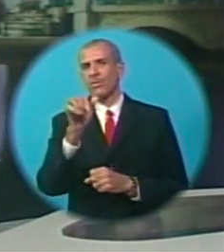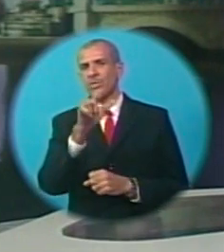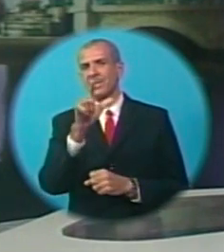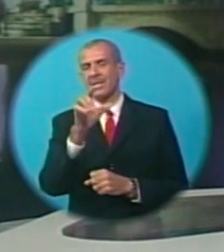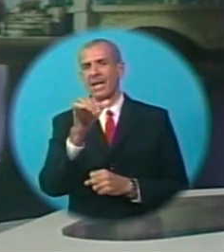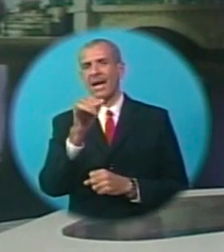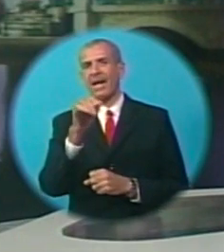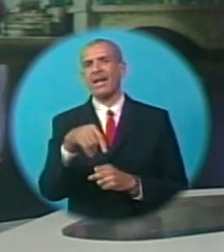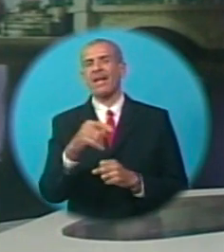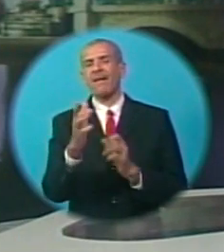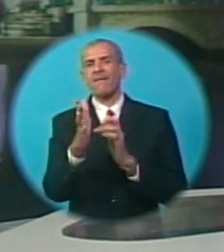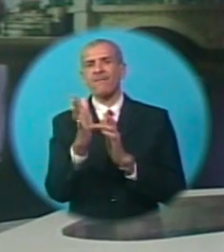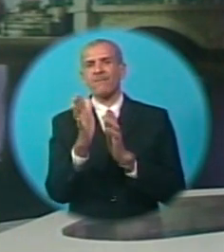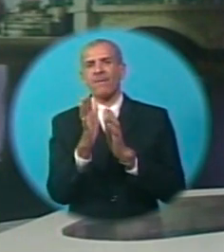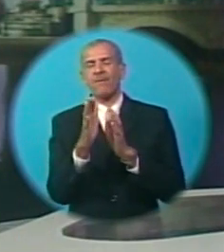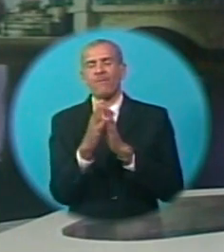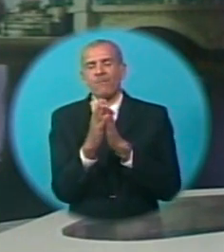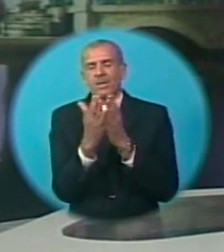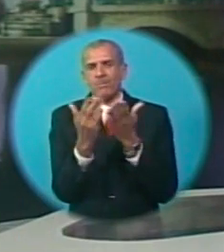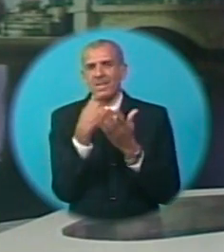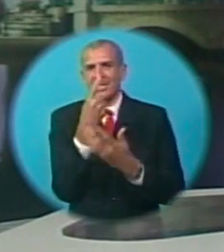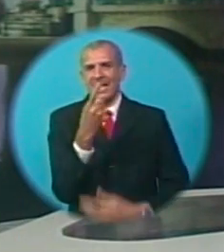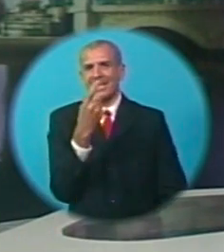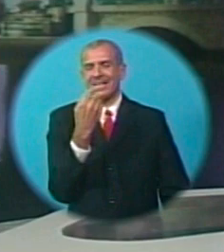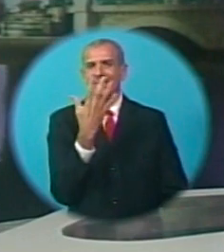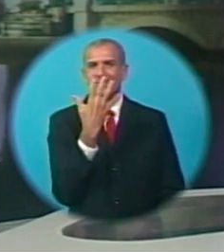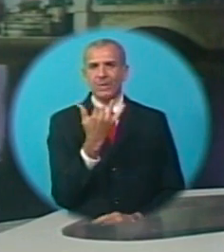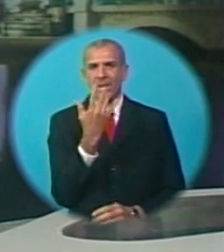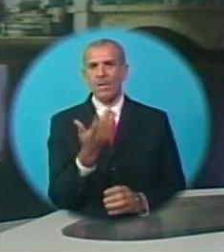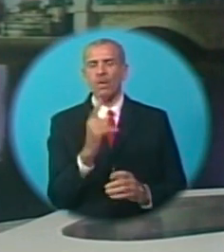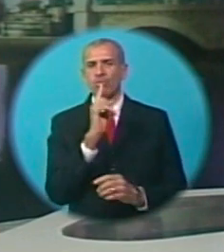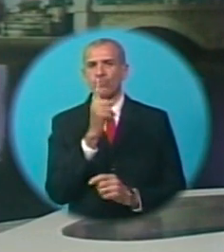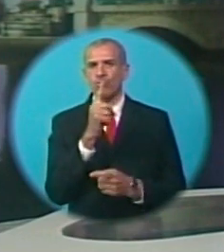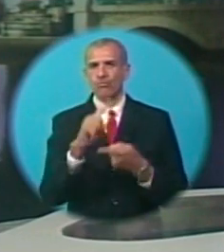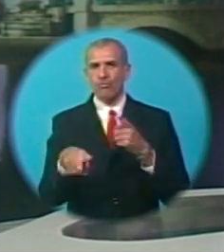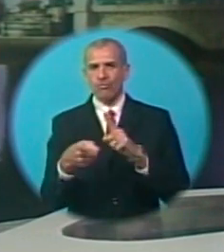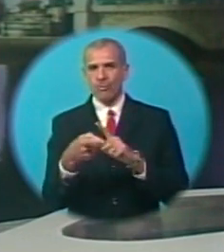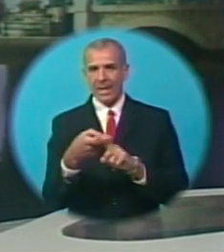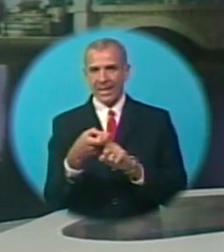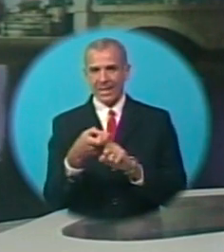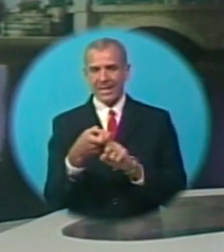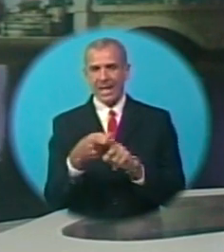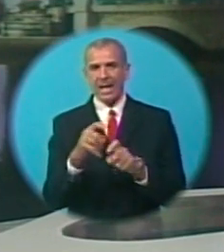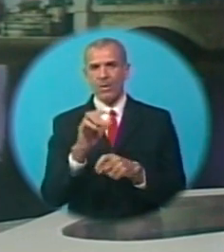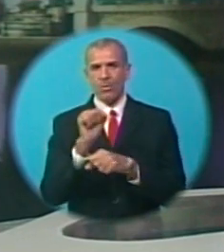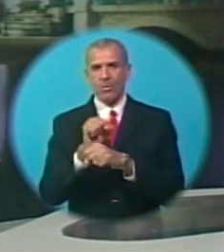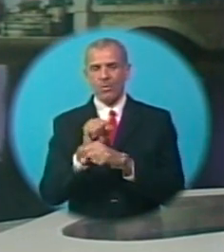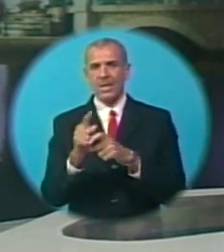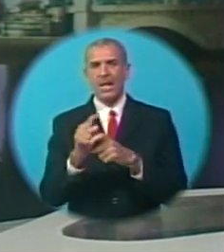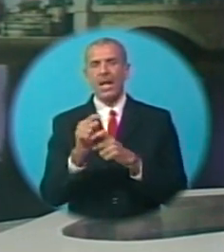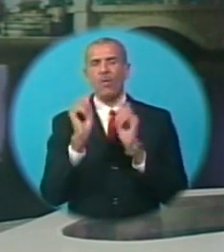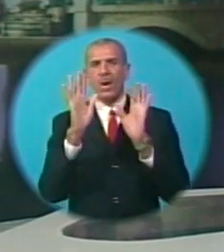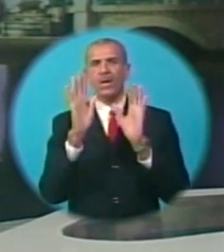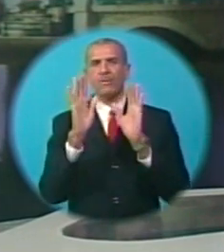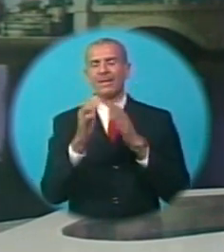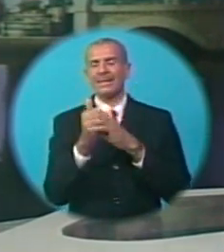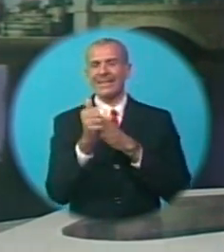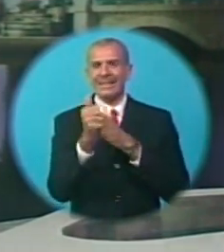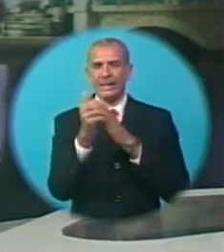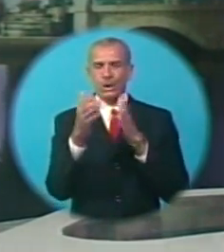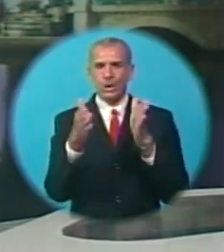Facebook post, the company said, "Today, tragically, we lost a true friend, a close colleague, and a wonderful